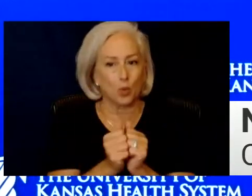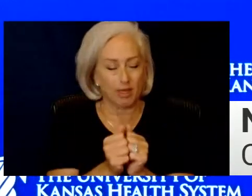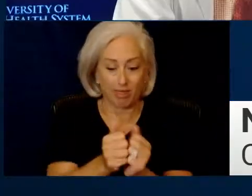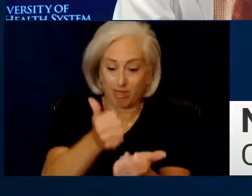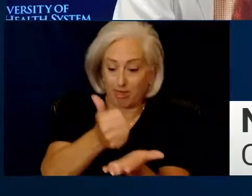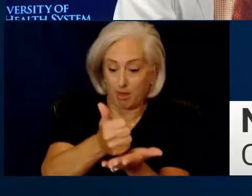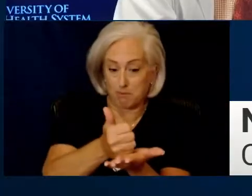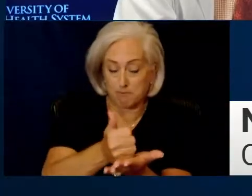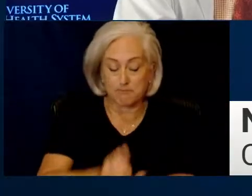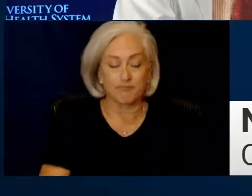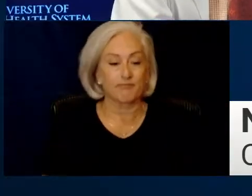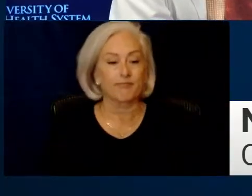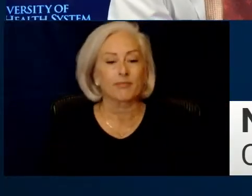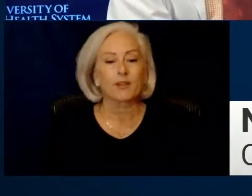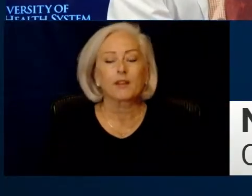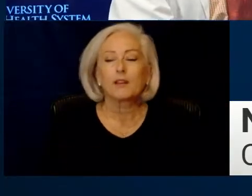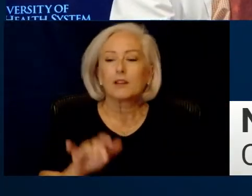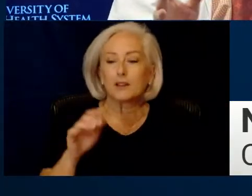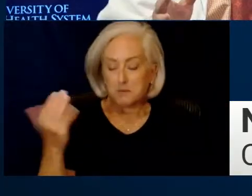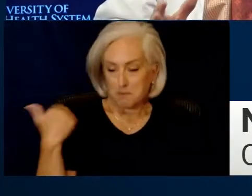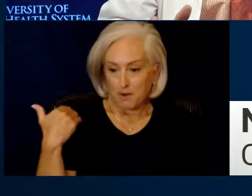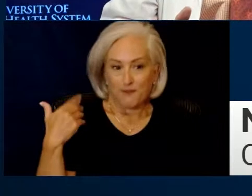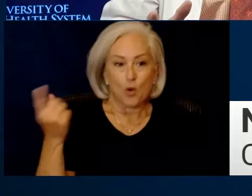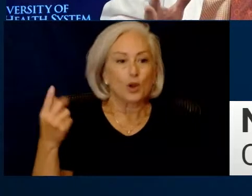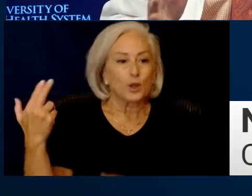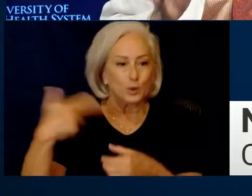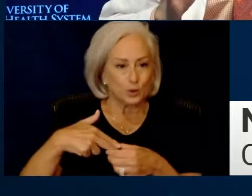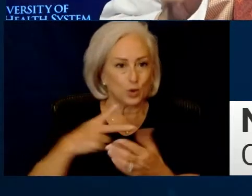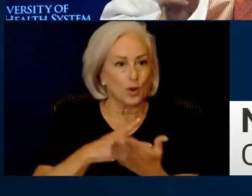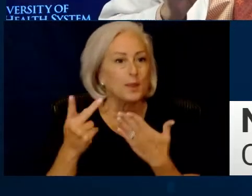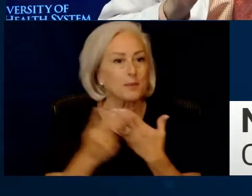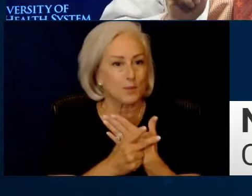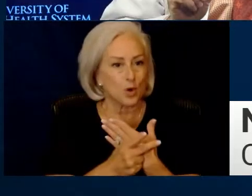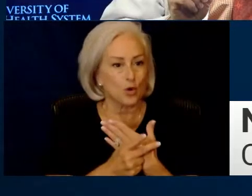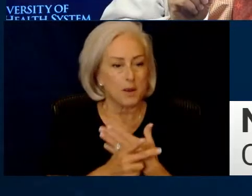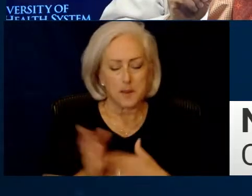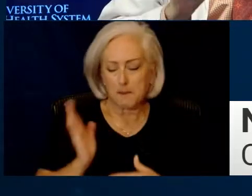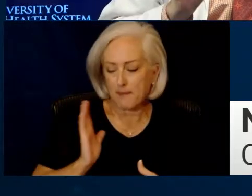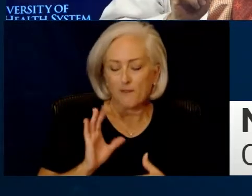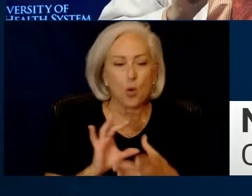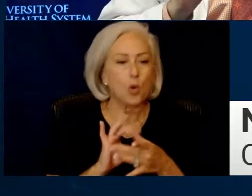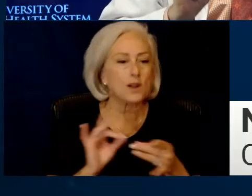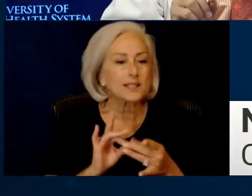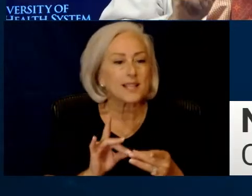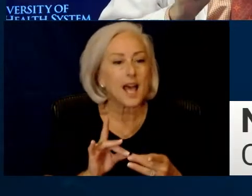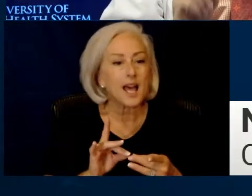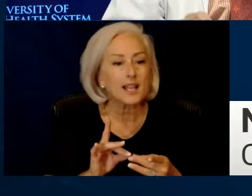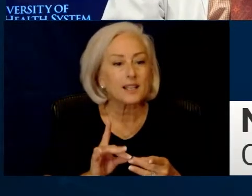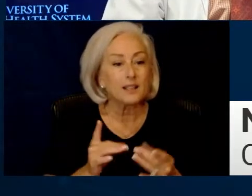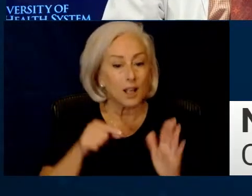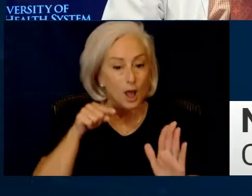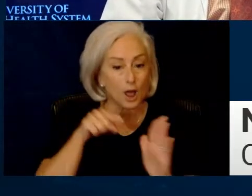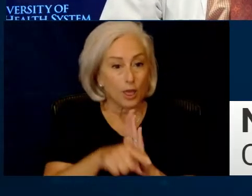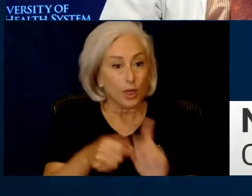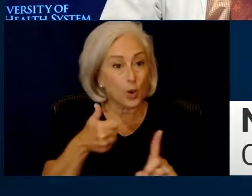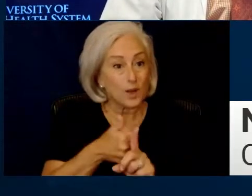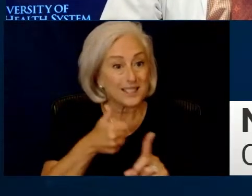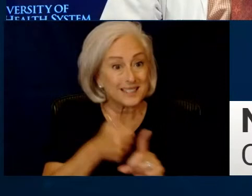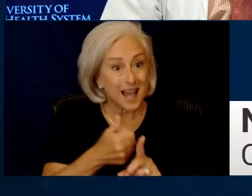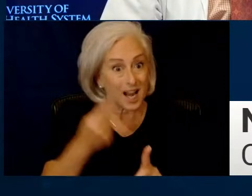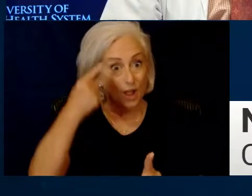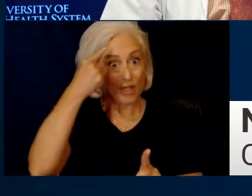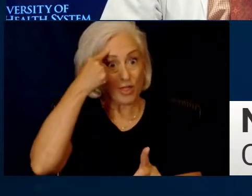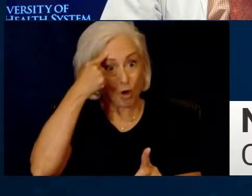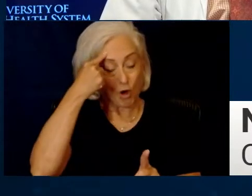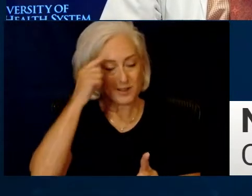you have previously said on this program, and I really like this turn of phrase, suicidal thoughts are not a personal shortcoming, but